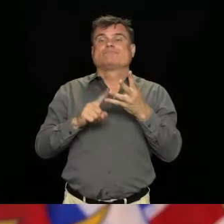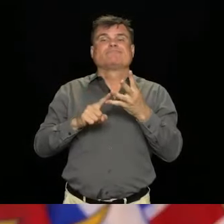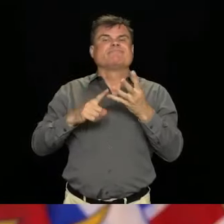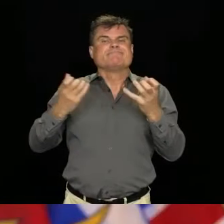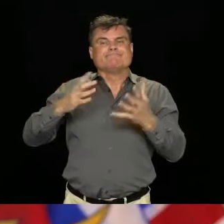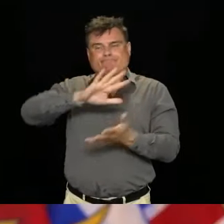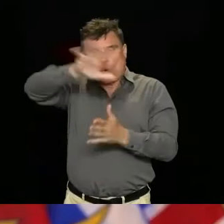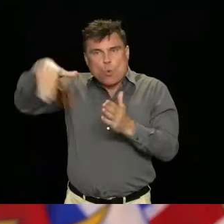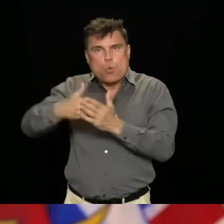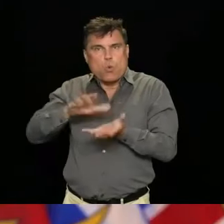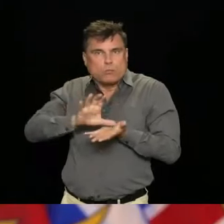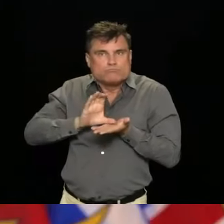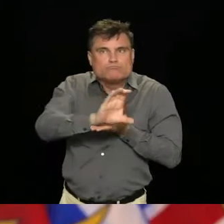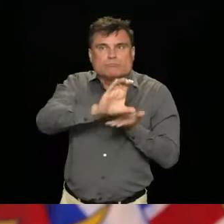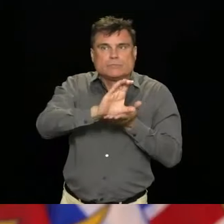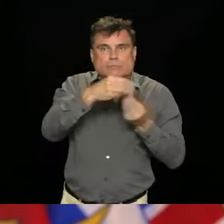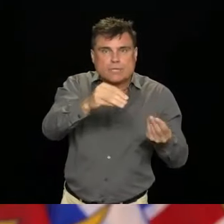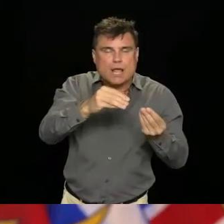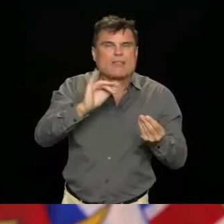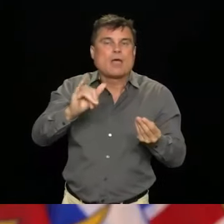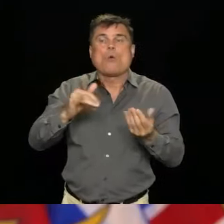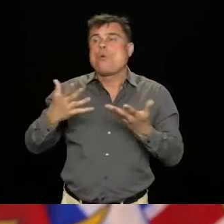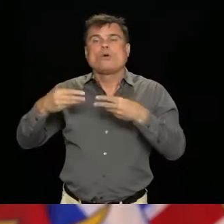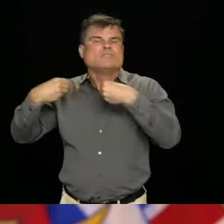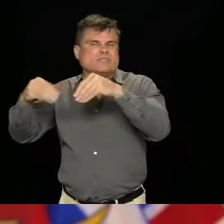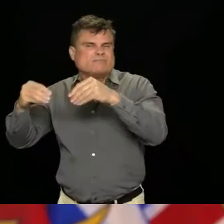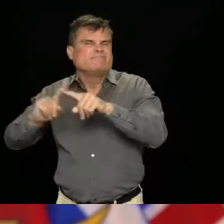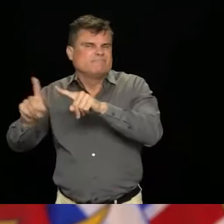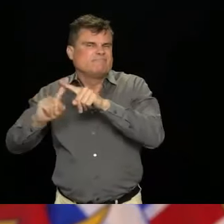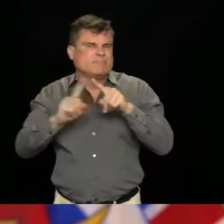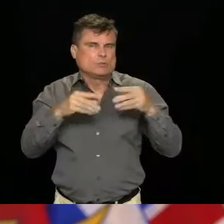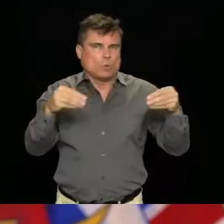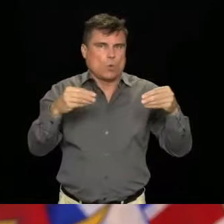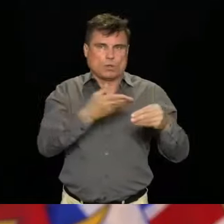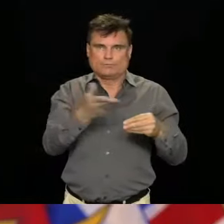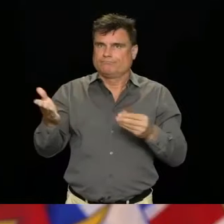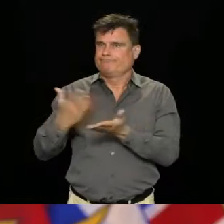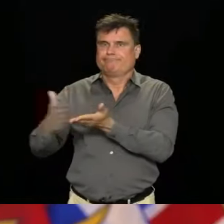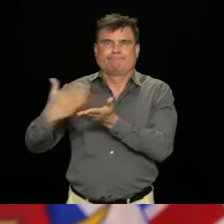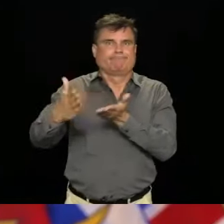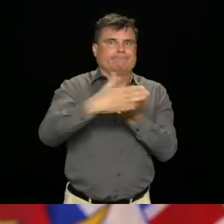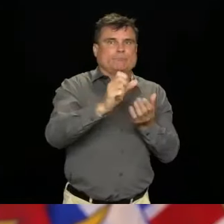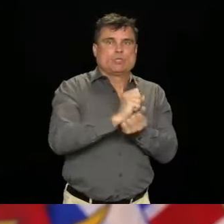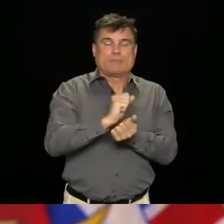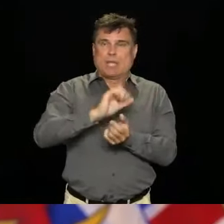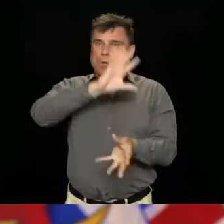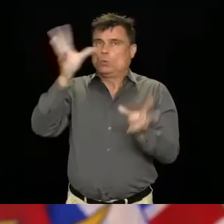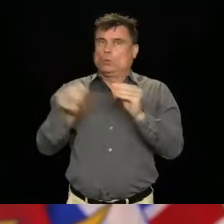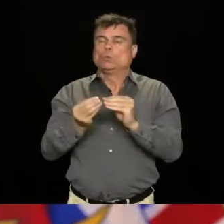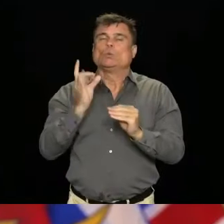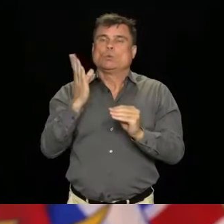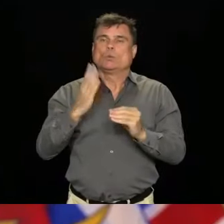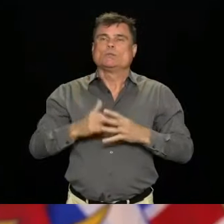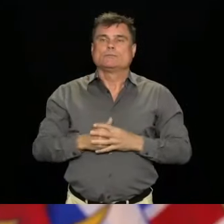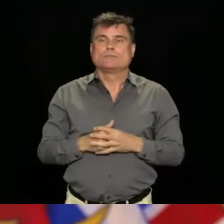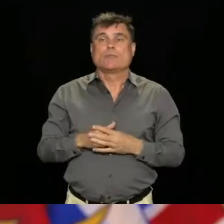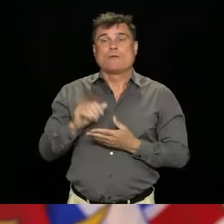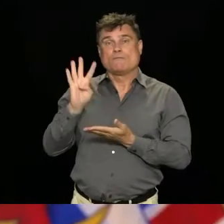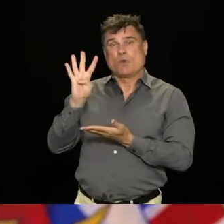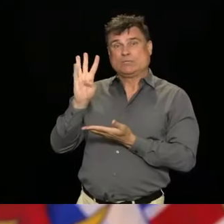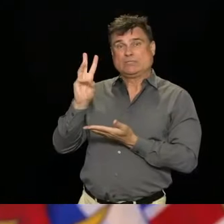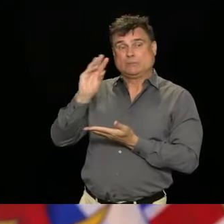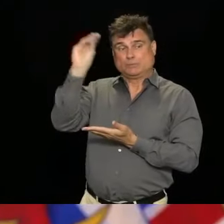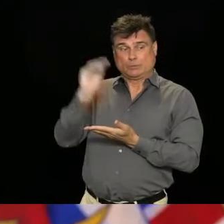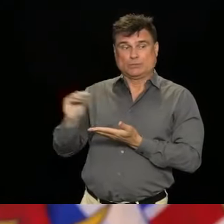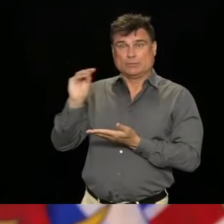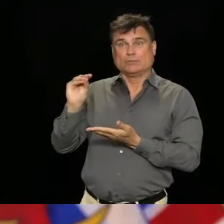up 46% of the total jobs lost. And I just want to pause a moment after reflecting on those numbers, because we have